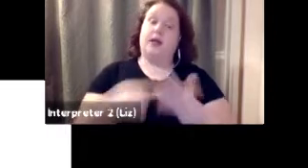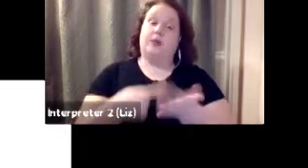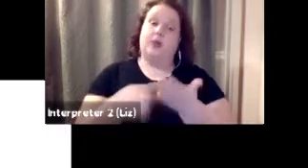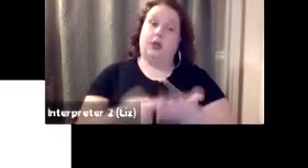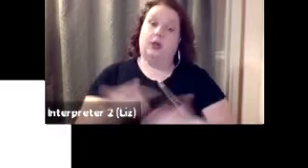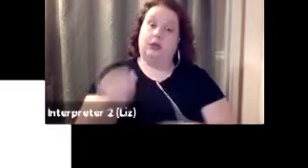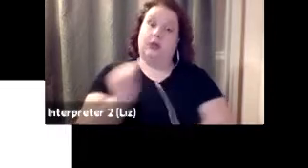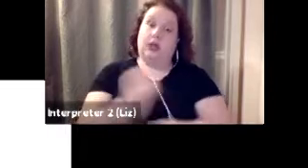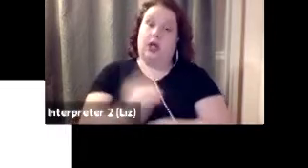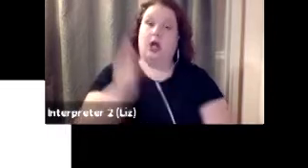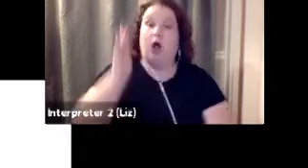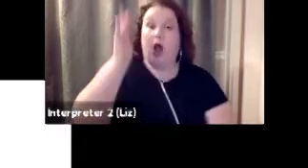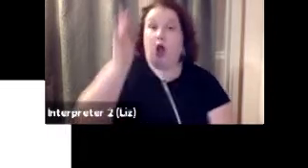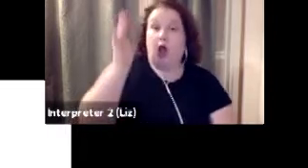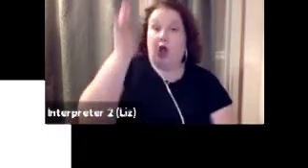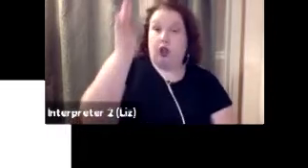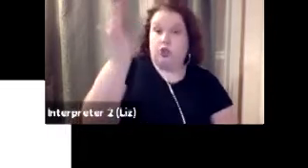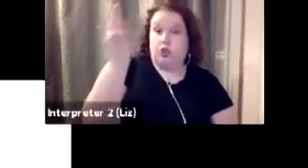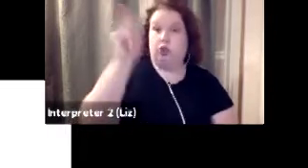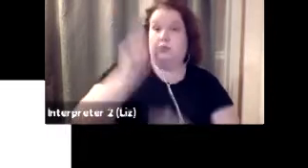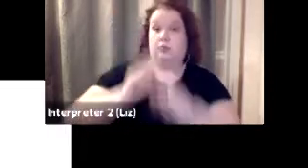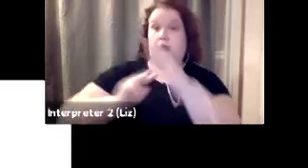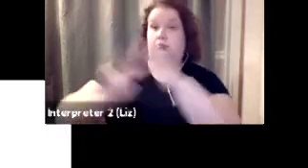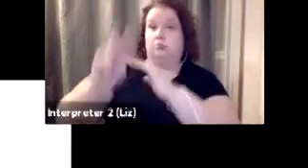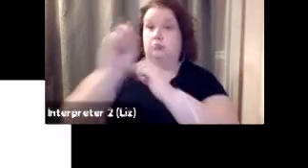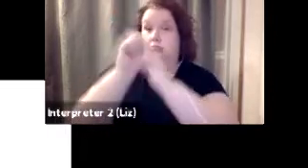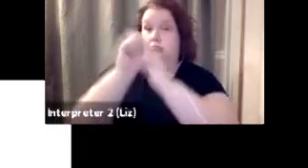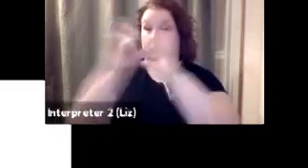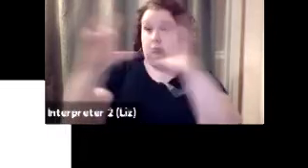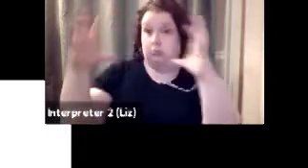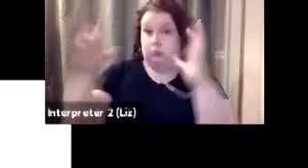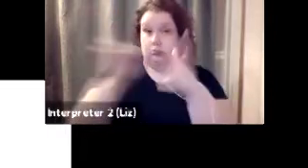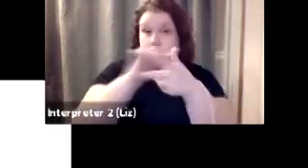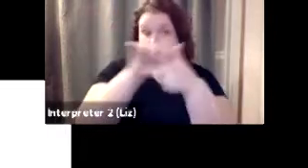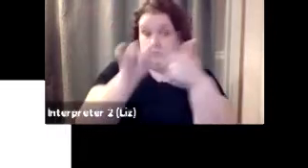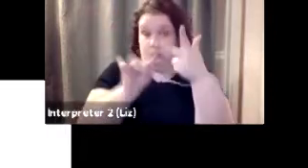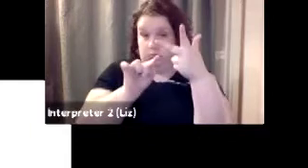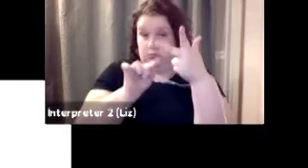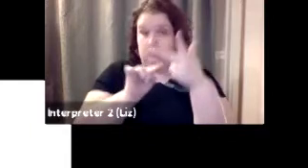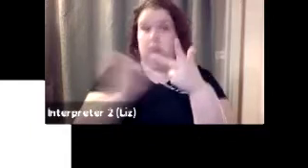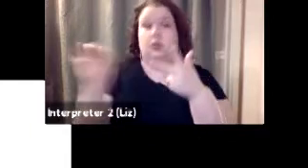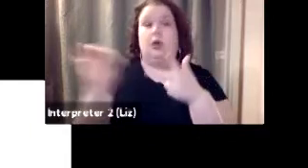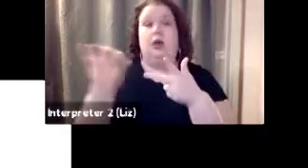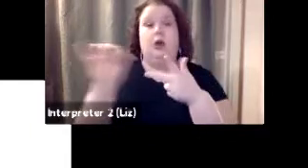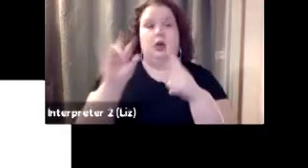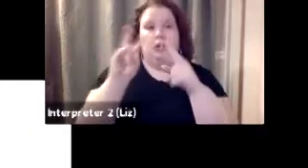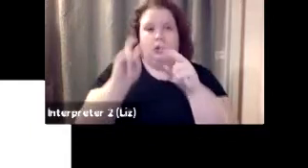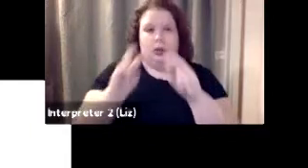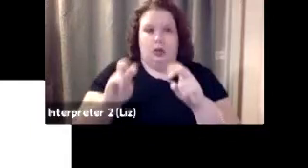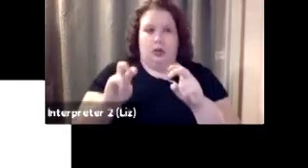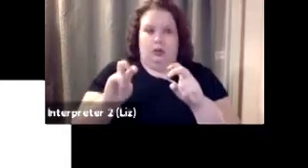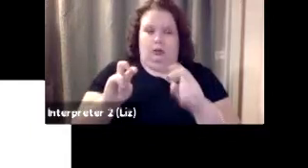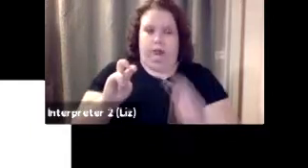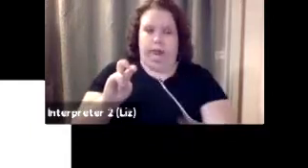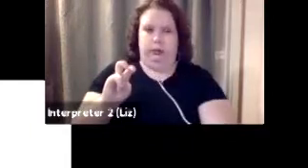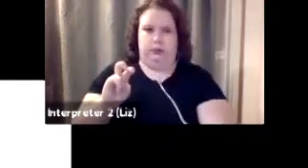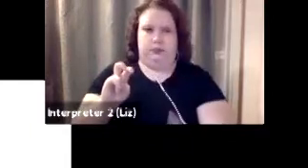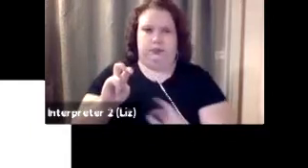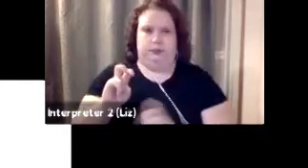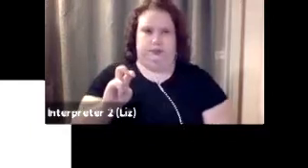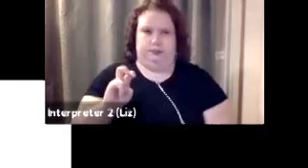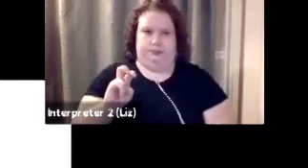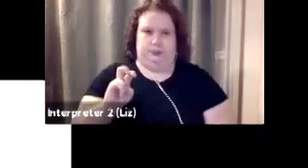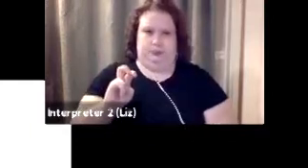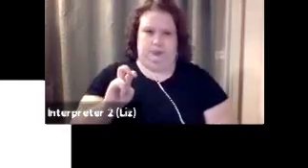long-term vision goals, uh, those three goals that we identified, and then we started looking at the schools and how we move those